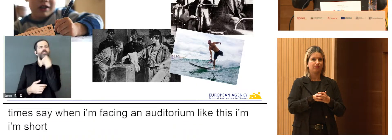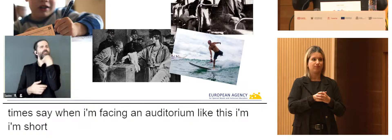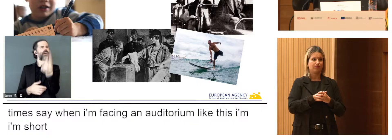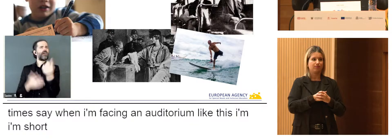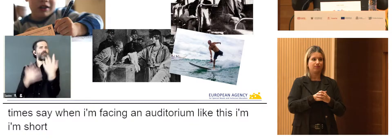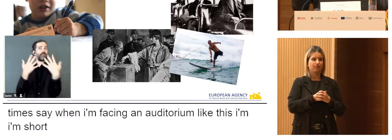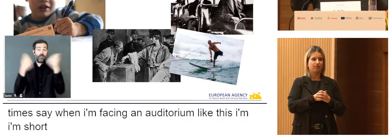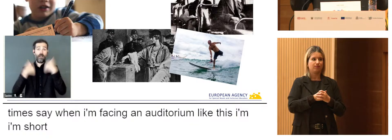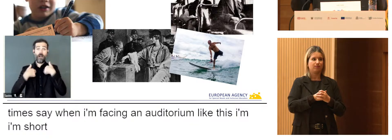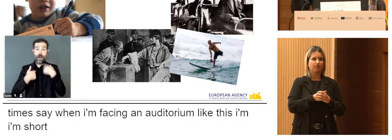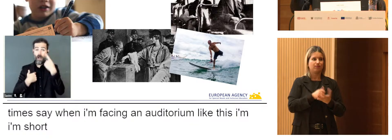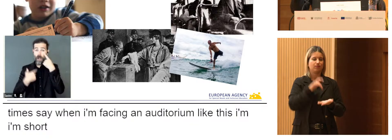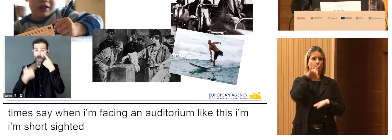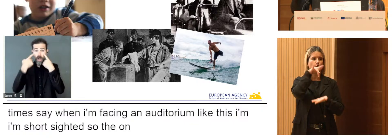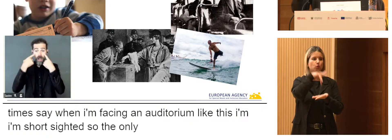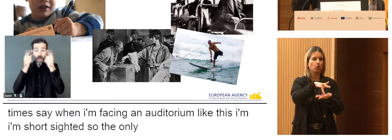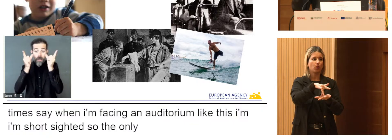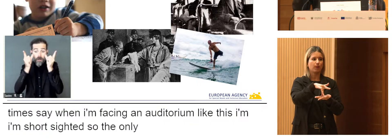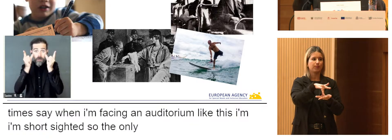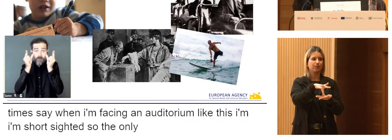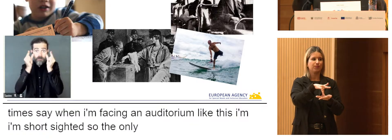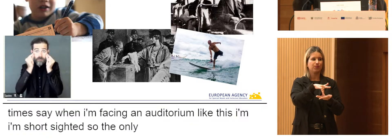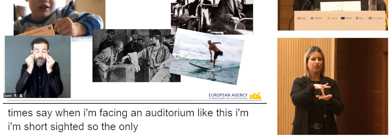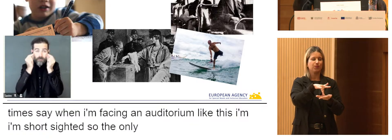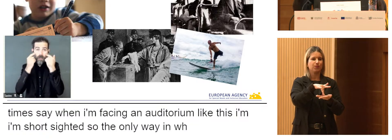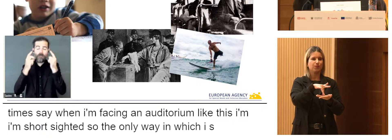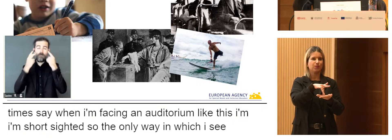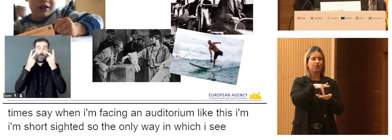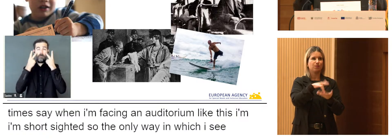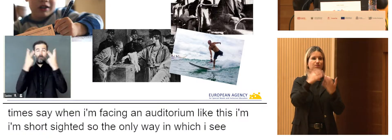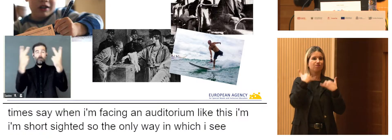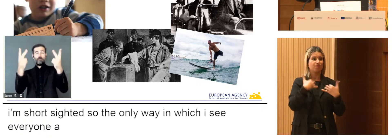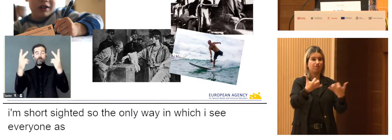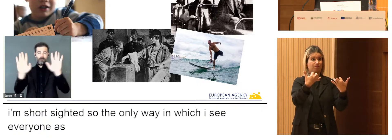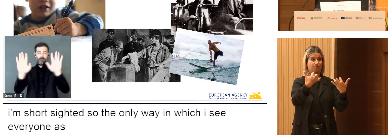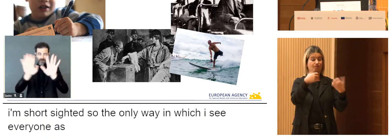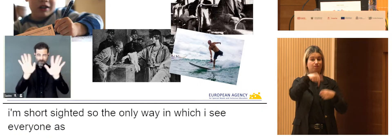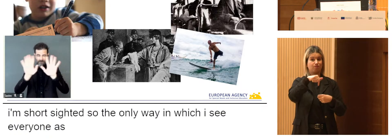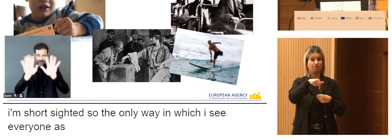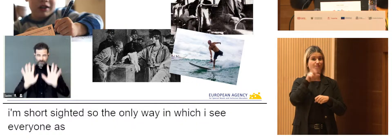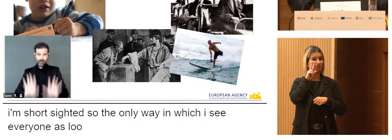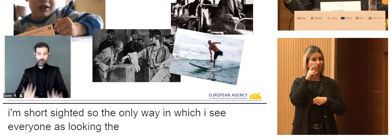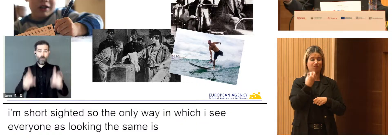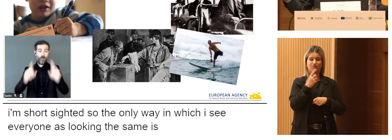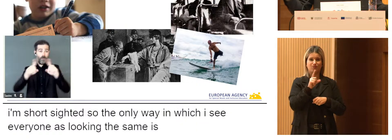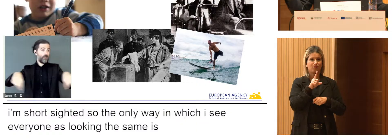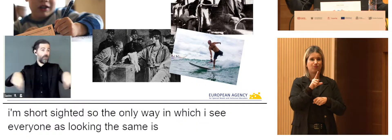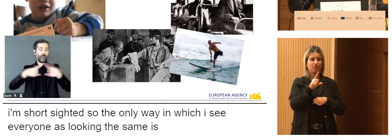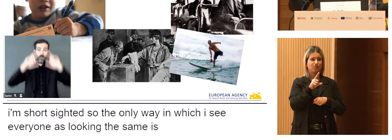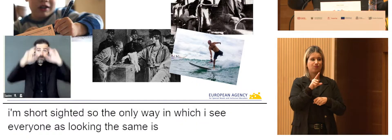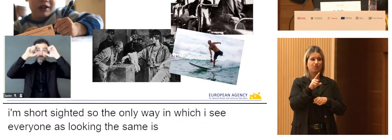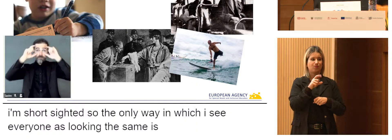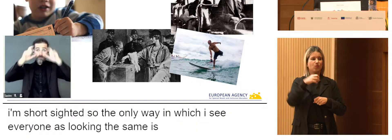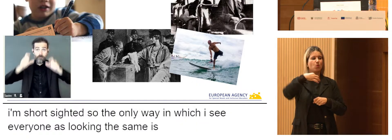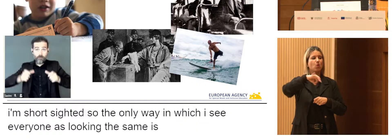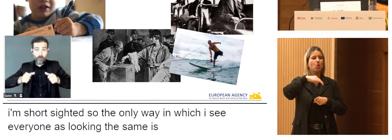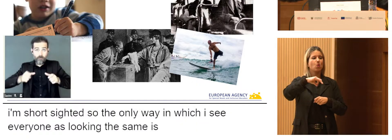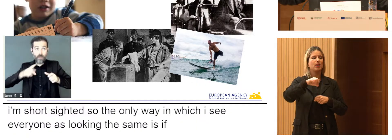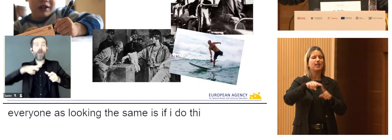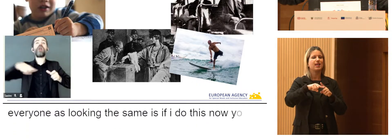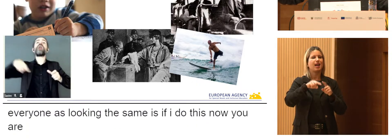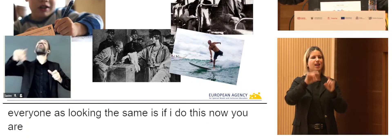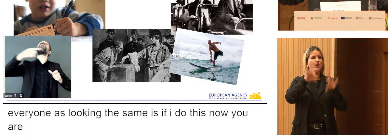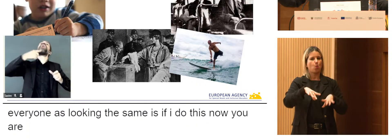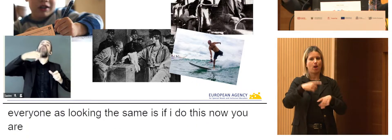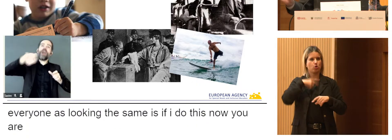So the only way in which I see everyone as looking the same is if I do this. Now you are all